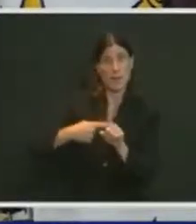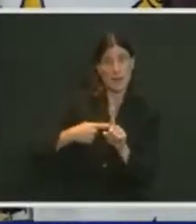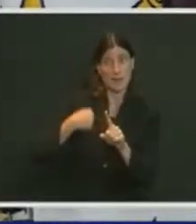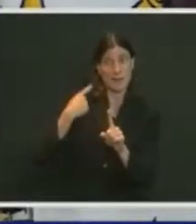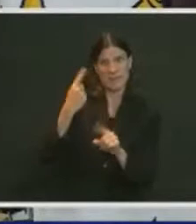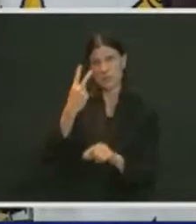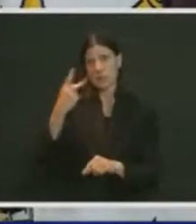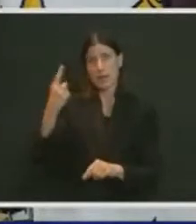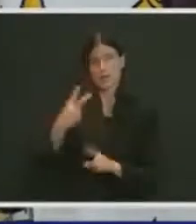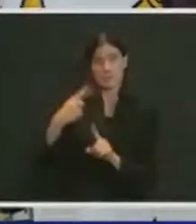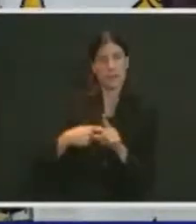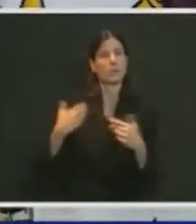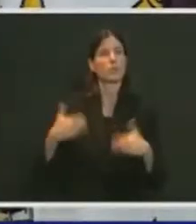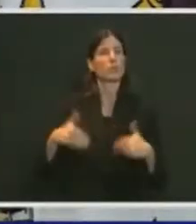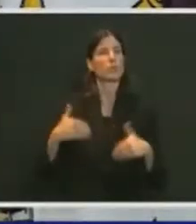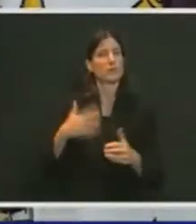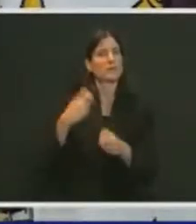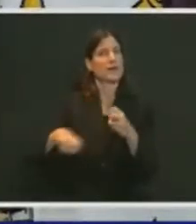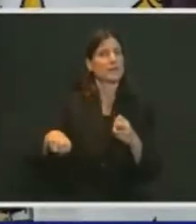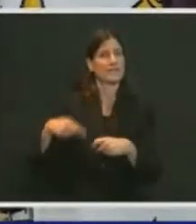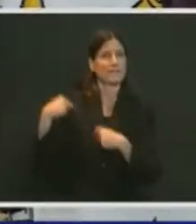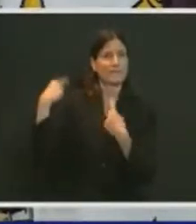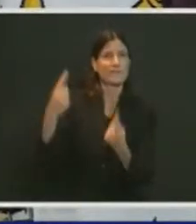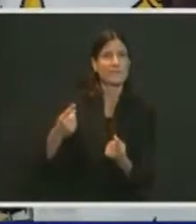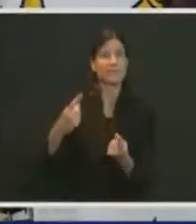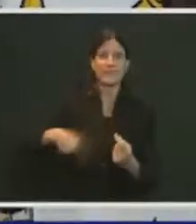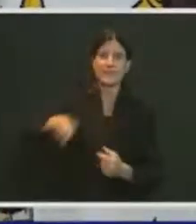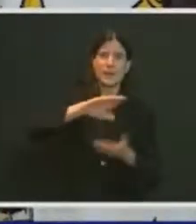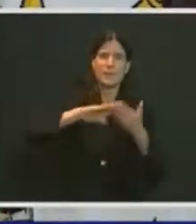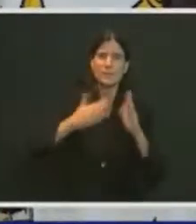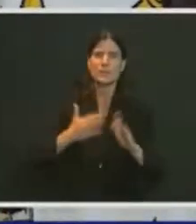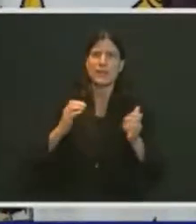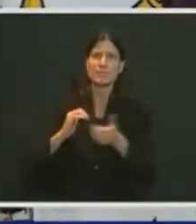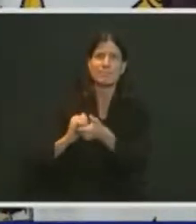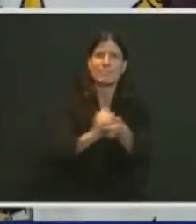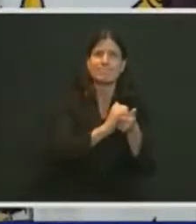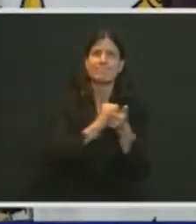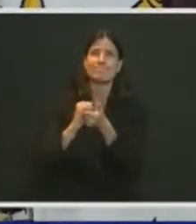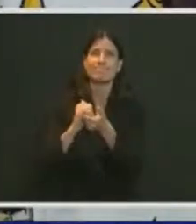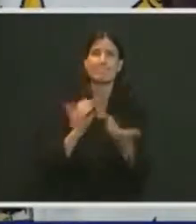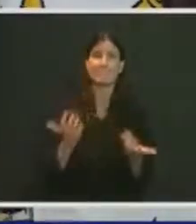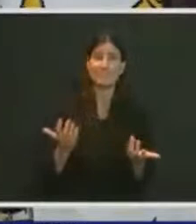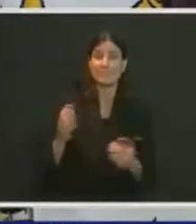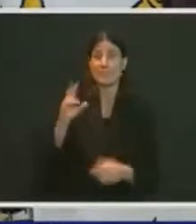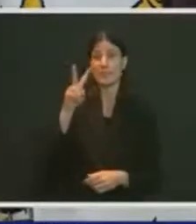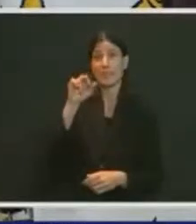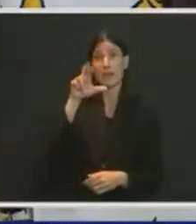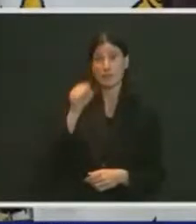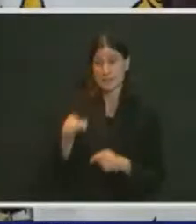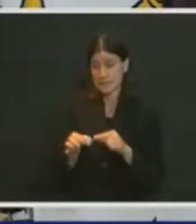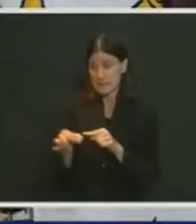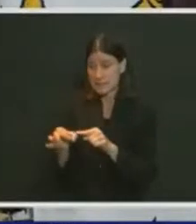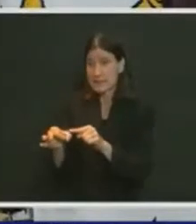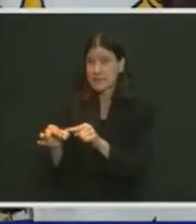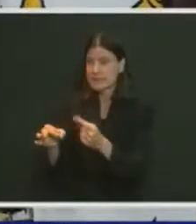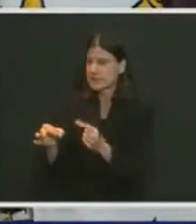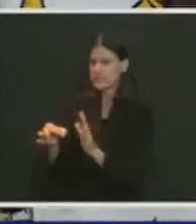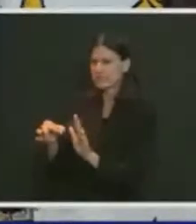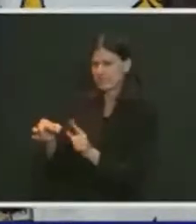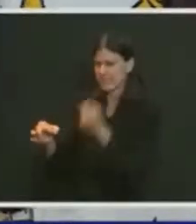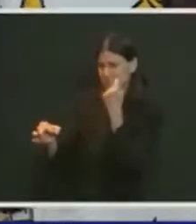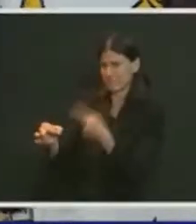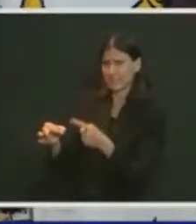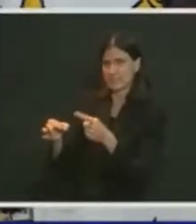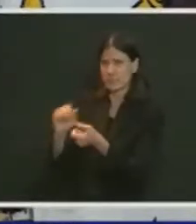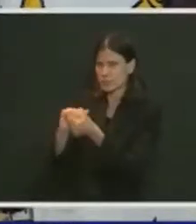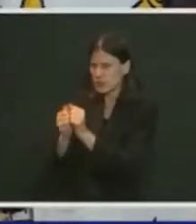be the thing that gets us through this. We cannot change this virus. Nobody wants to be here. We are where we are. We're facing it